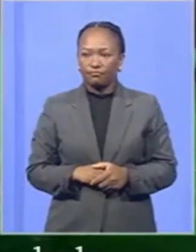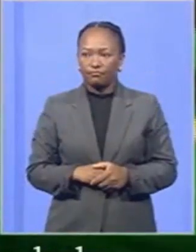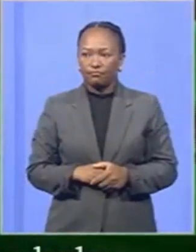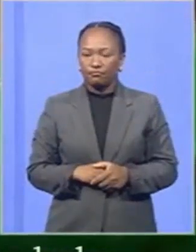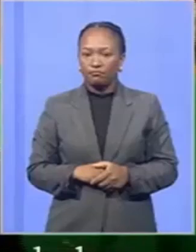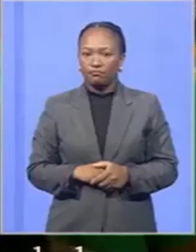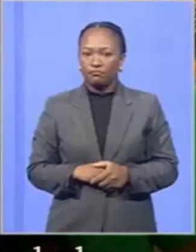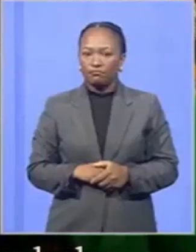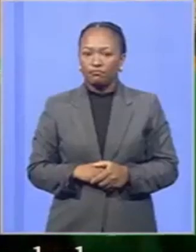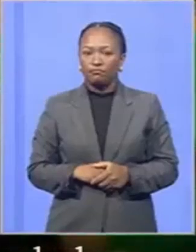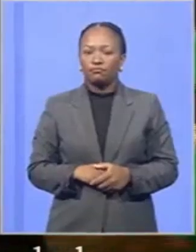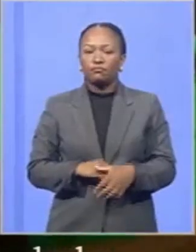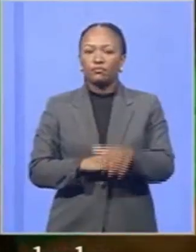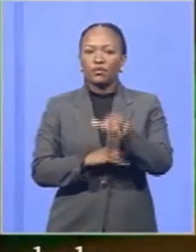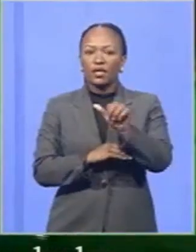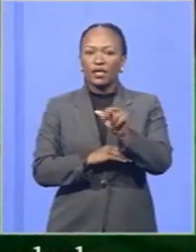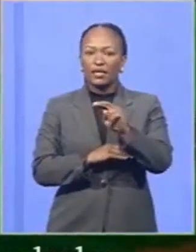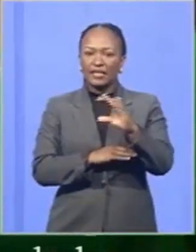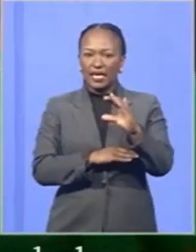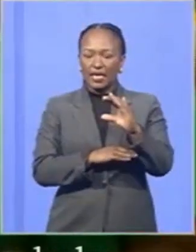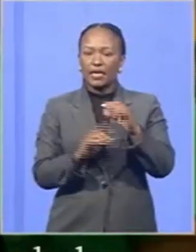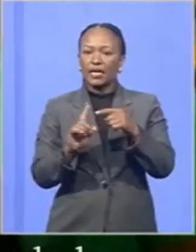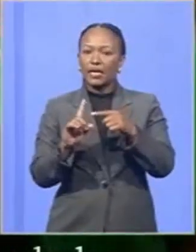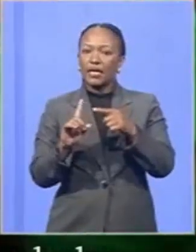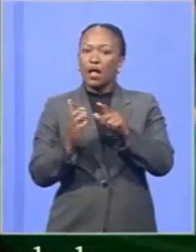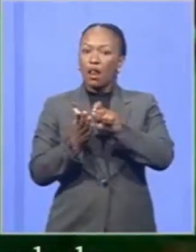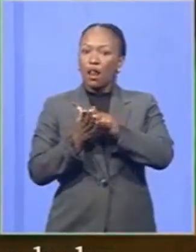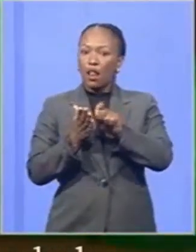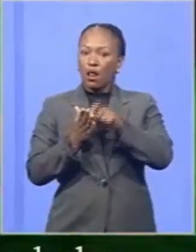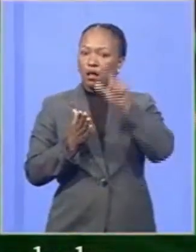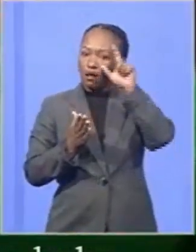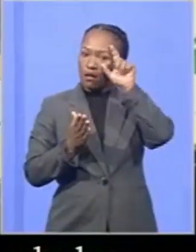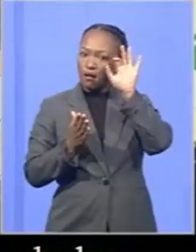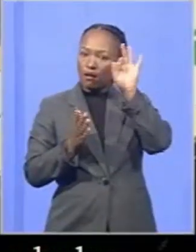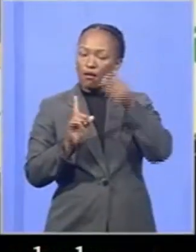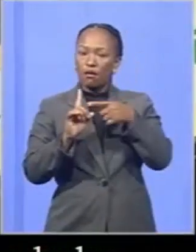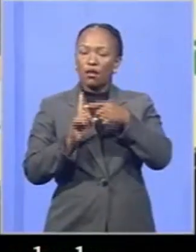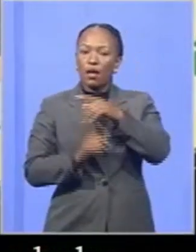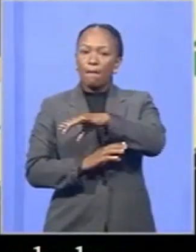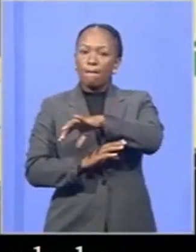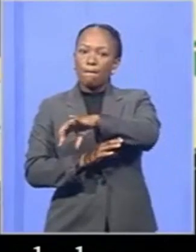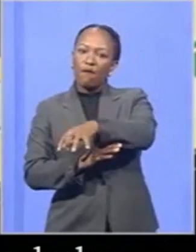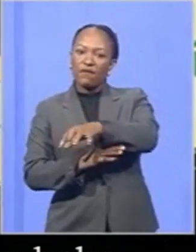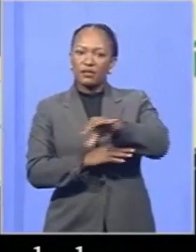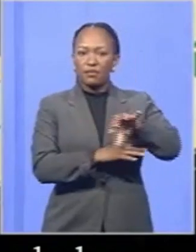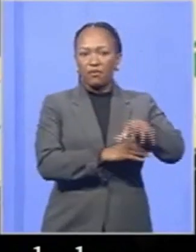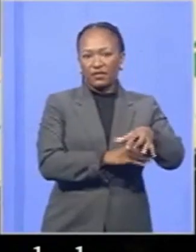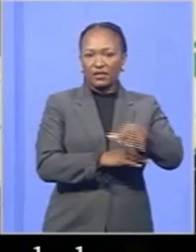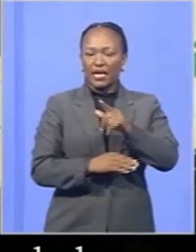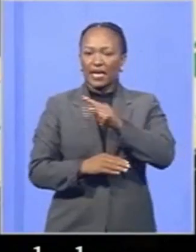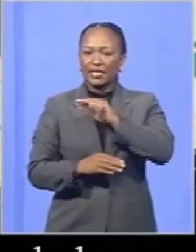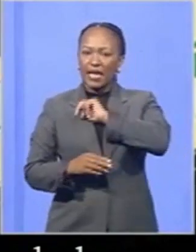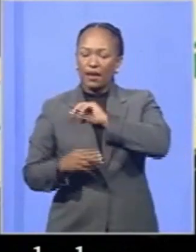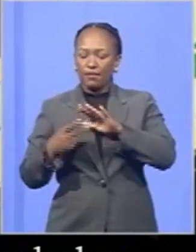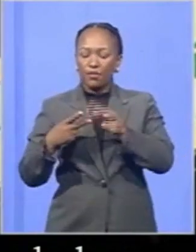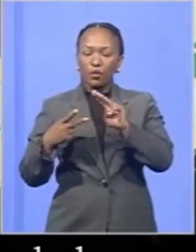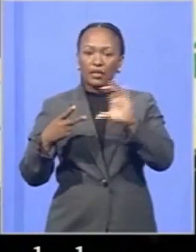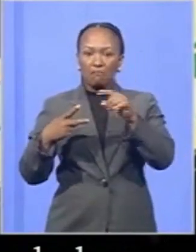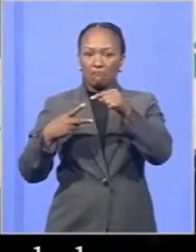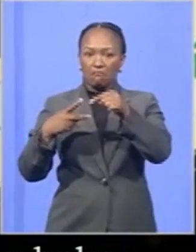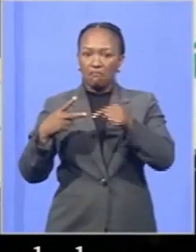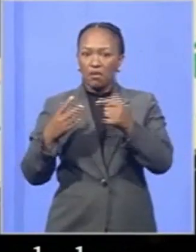Mongodi e moholo wa ANC Fikile Mbalula o re mokga wa sebetsa hantle diprofinsing tse kang KwaZulu-Natal le Western Cape mme o re ba leanong